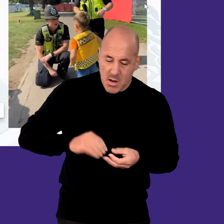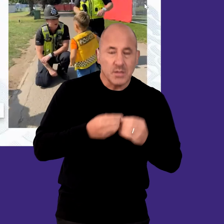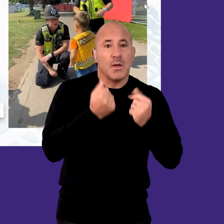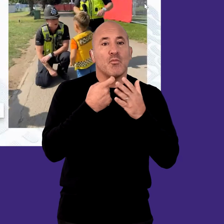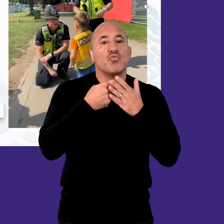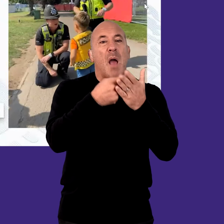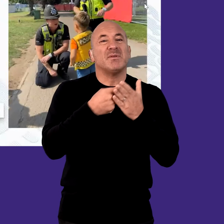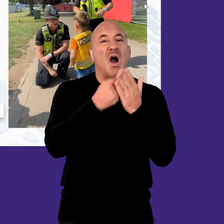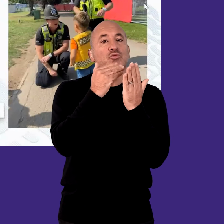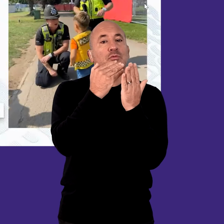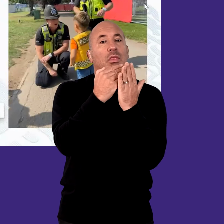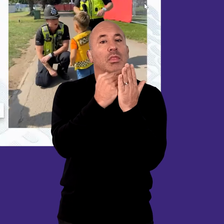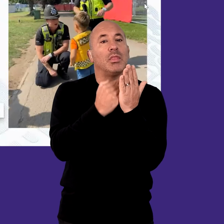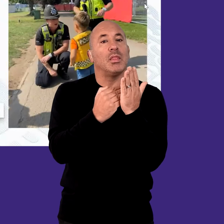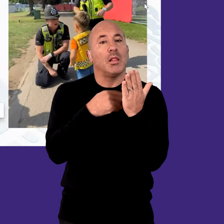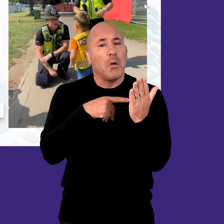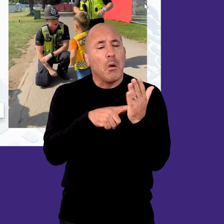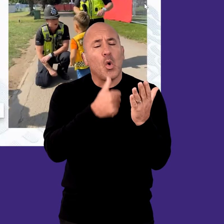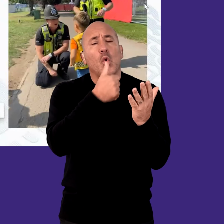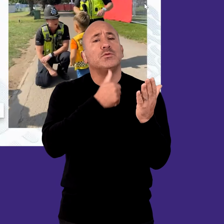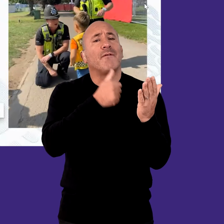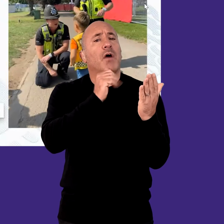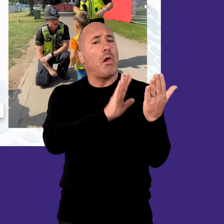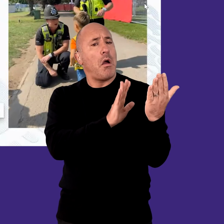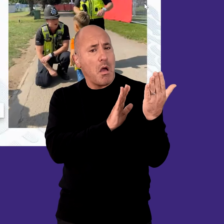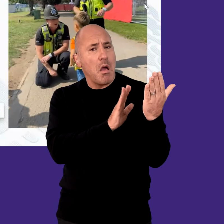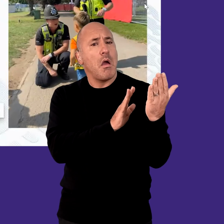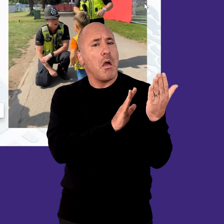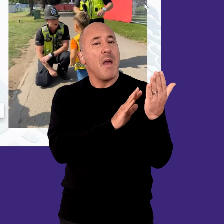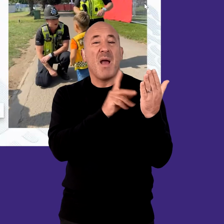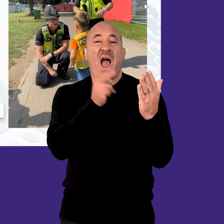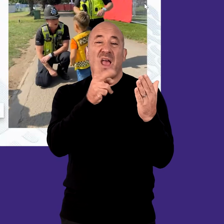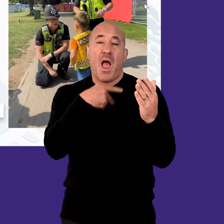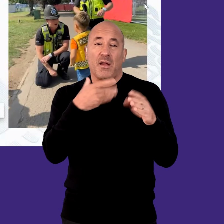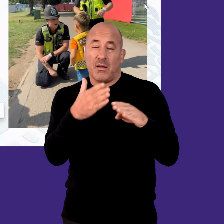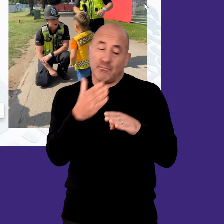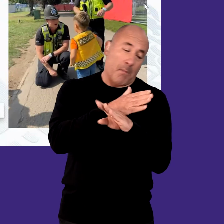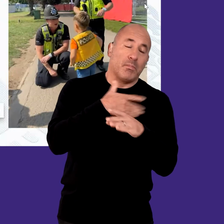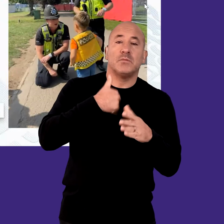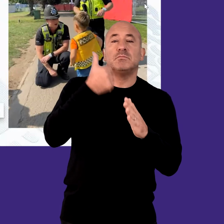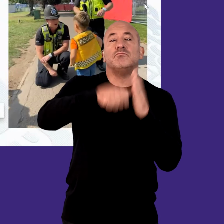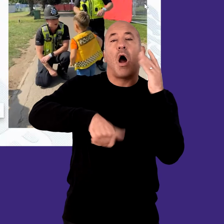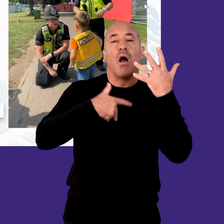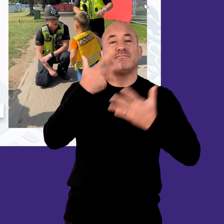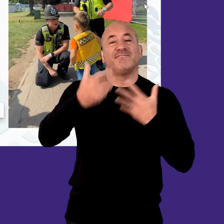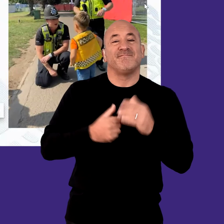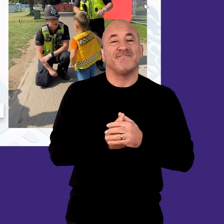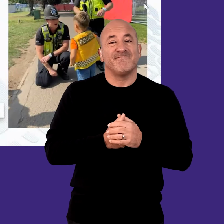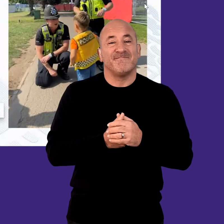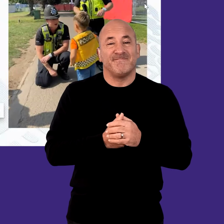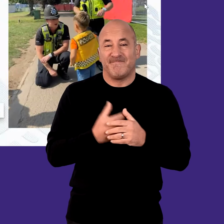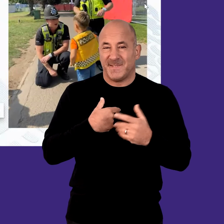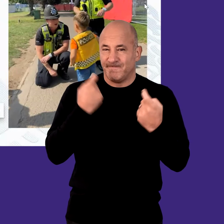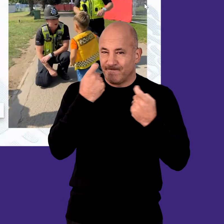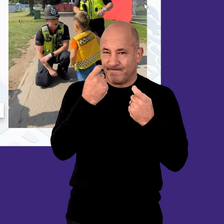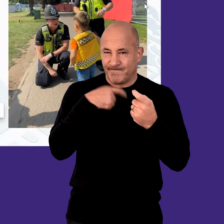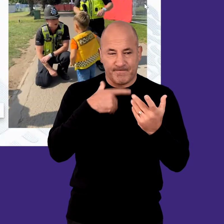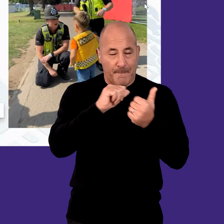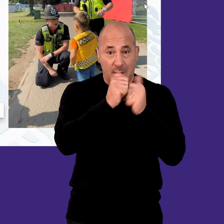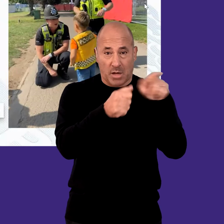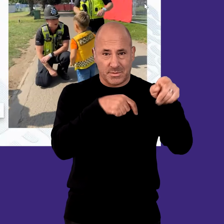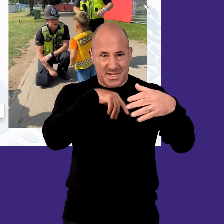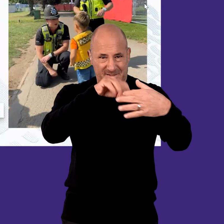So Warwick, from their study, came up with some recommendations out of this that I think are very helpful in a broader sense, but also going back to what I said at the start,